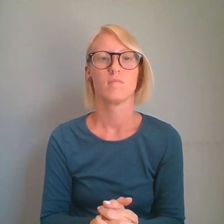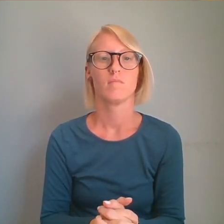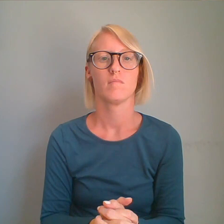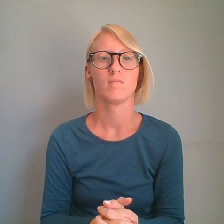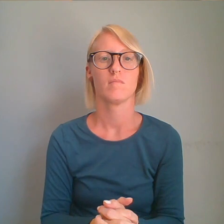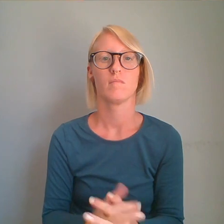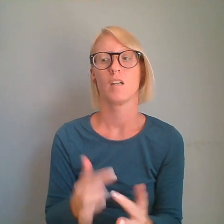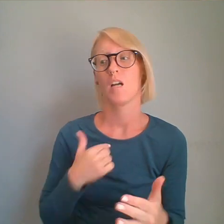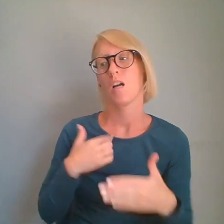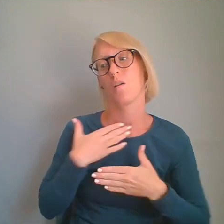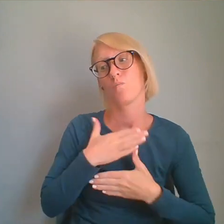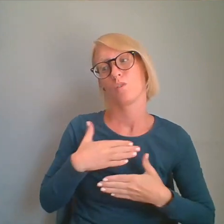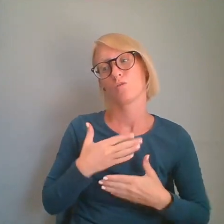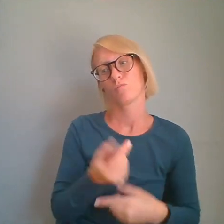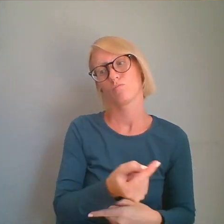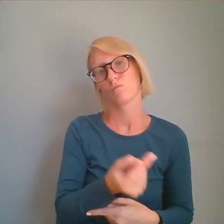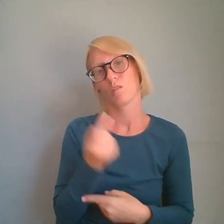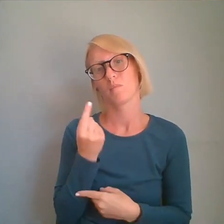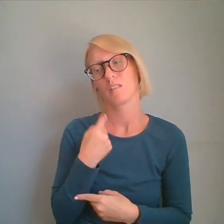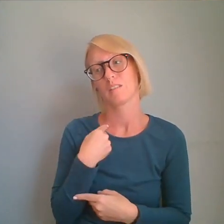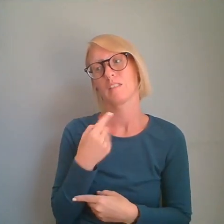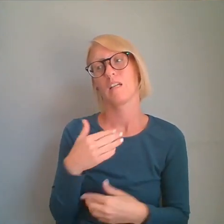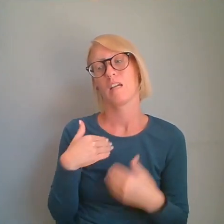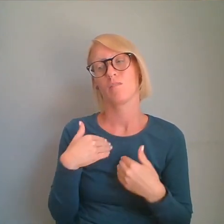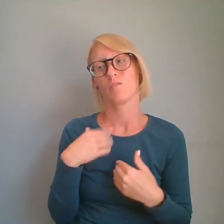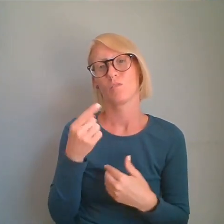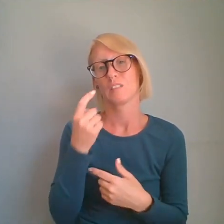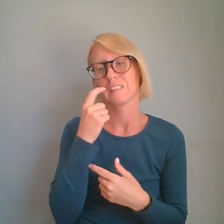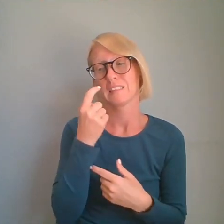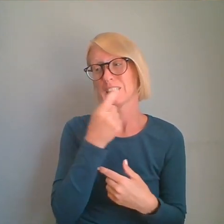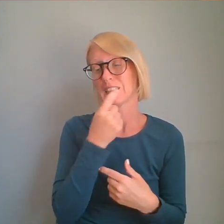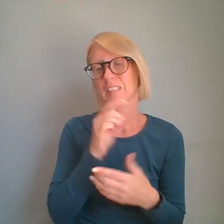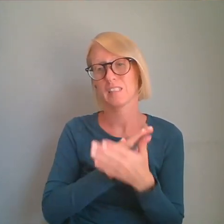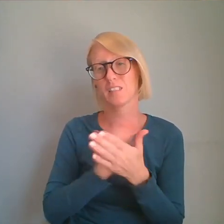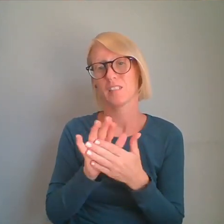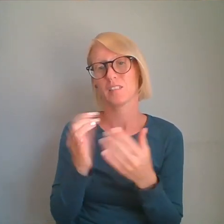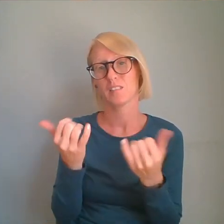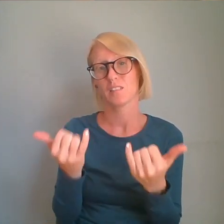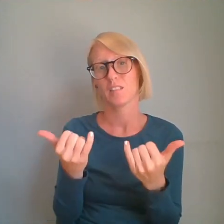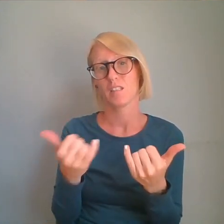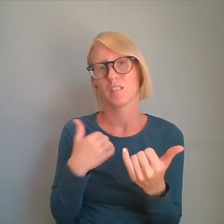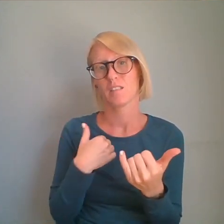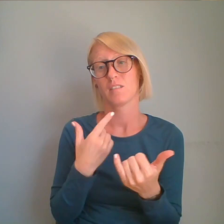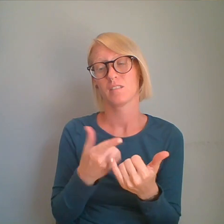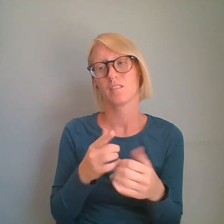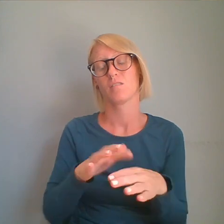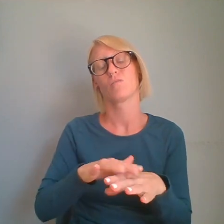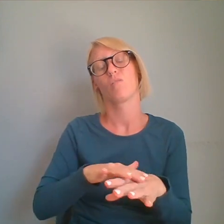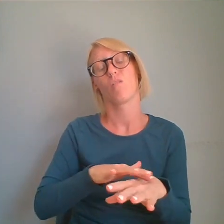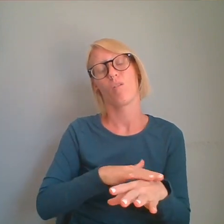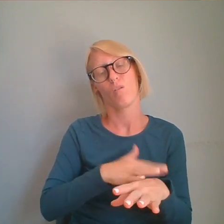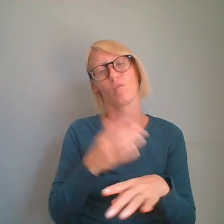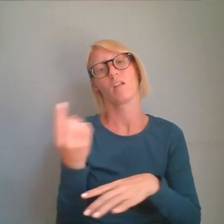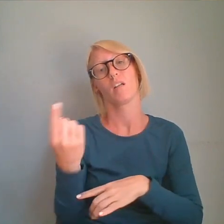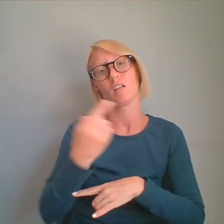But I appreciate you coming in to have your teeth cleaned today. It's kind of been a slow day,